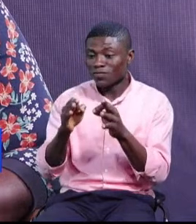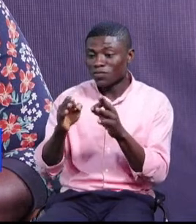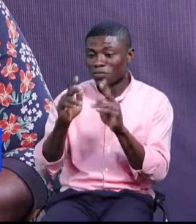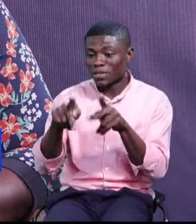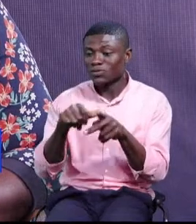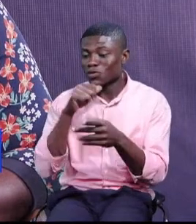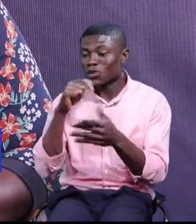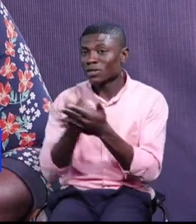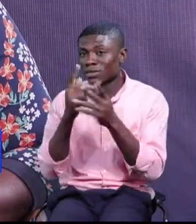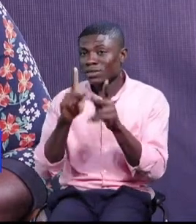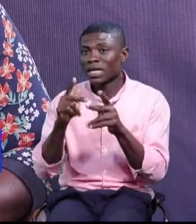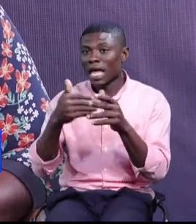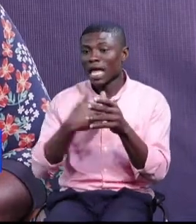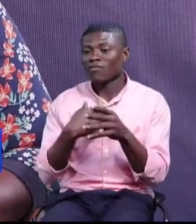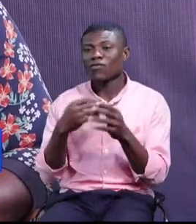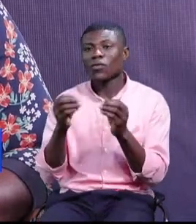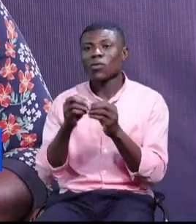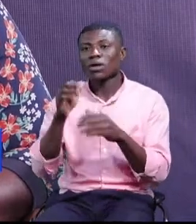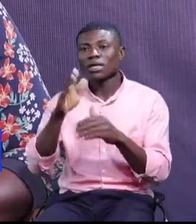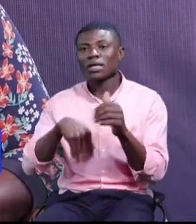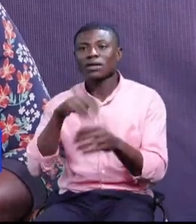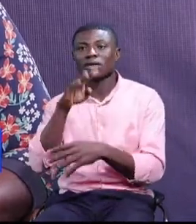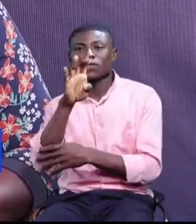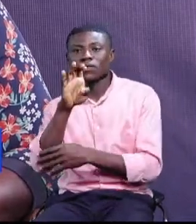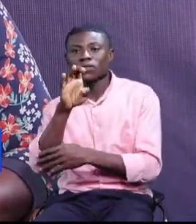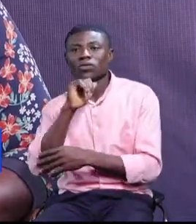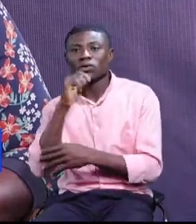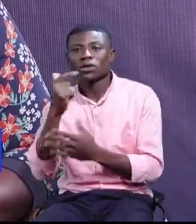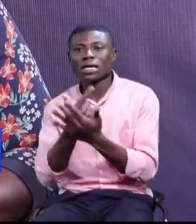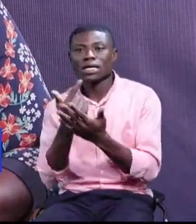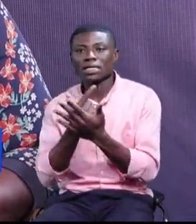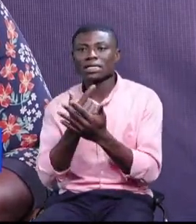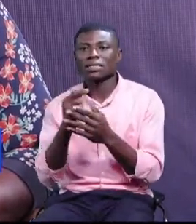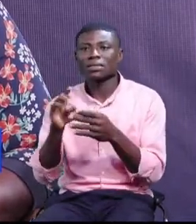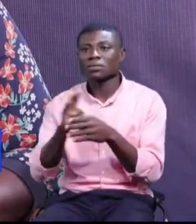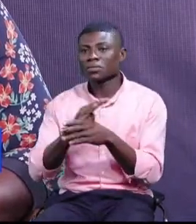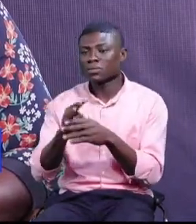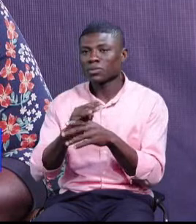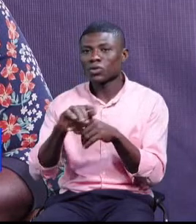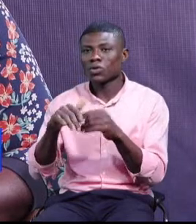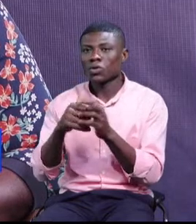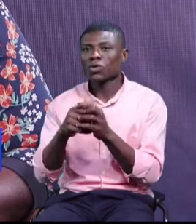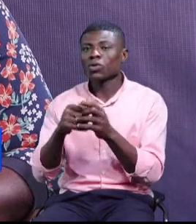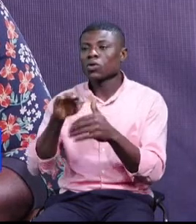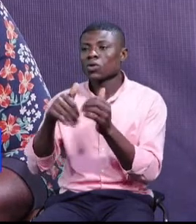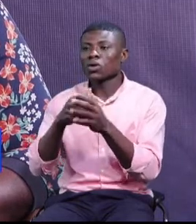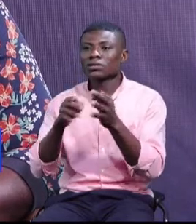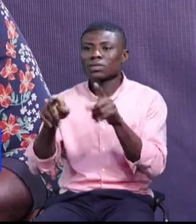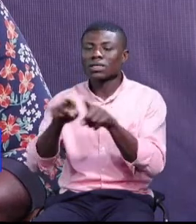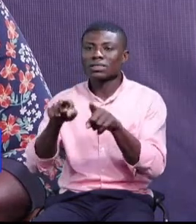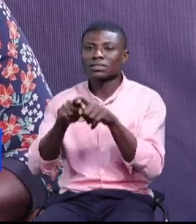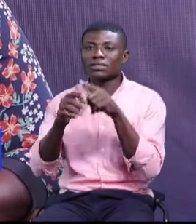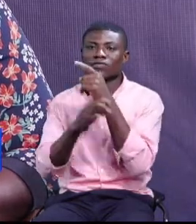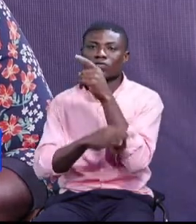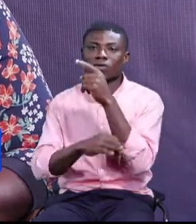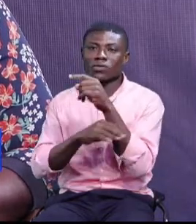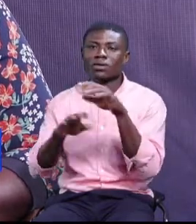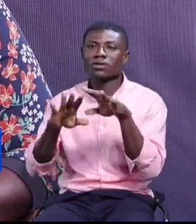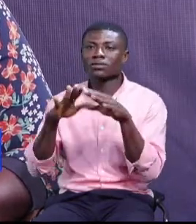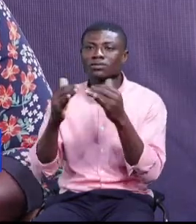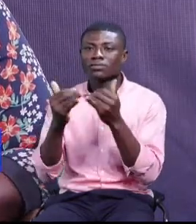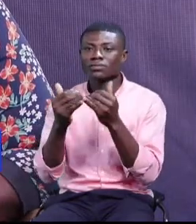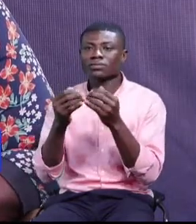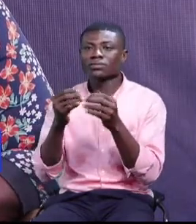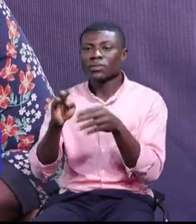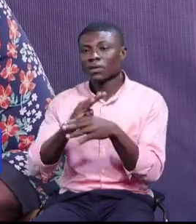than 40%, it is not a Ghanaian company. Okay. It will be deemed as a foreign company. So that's so now we